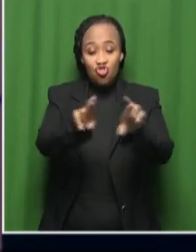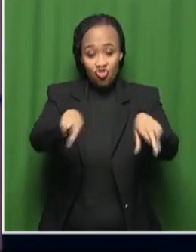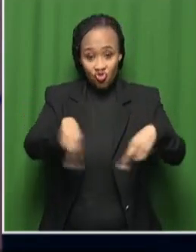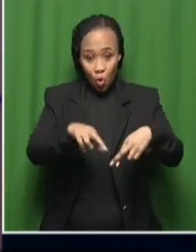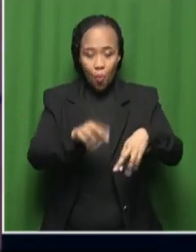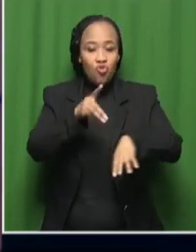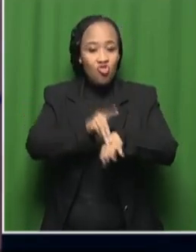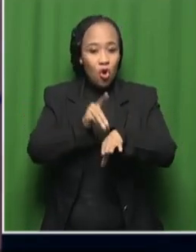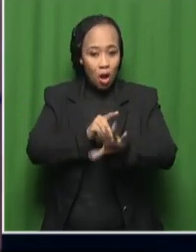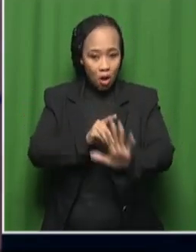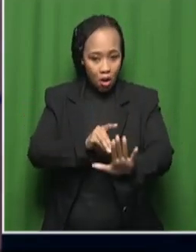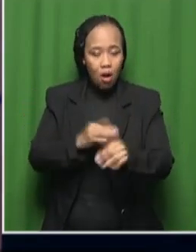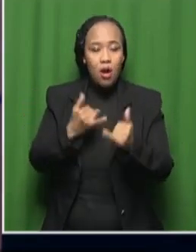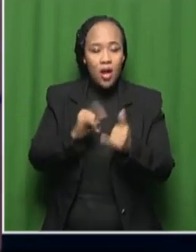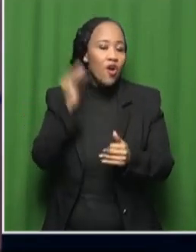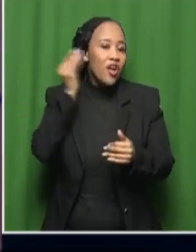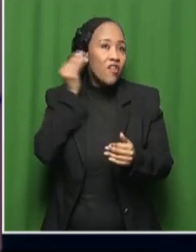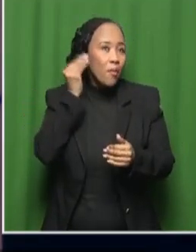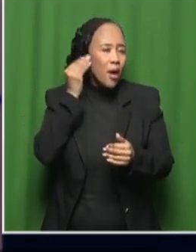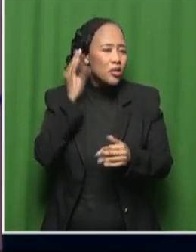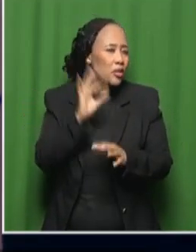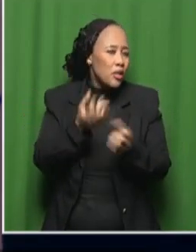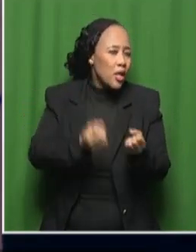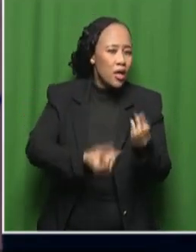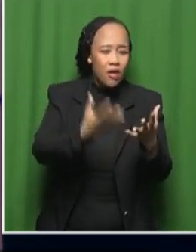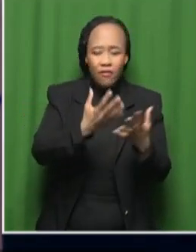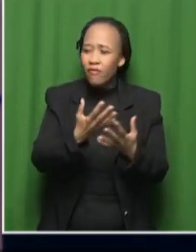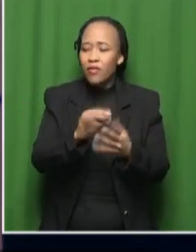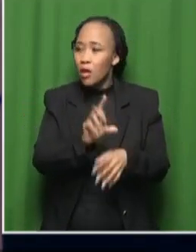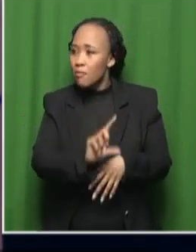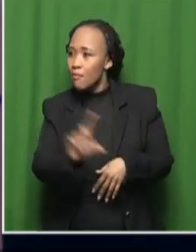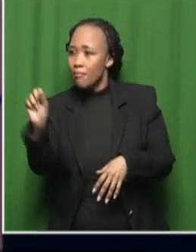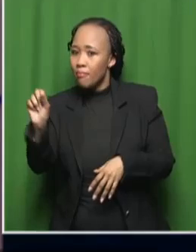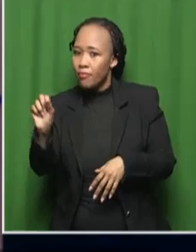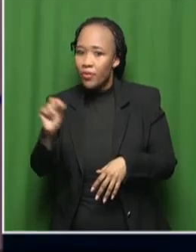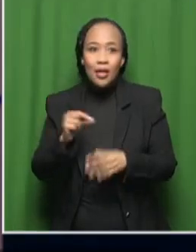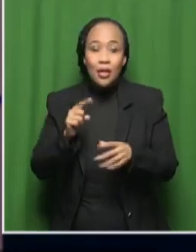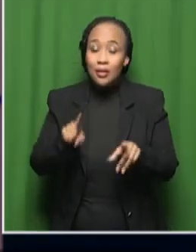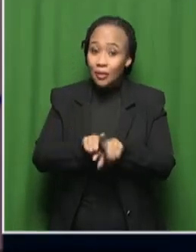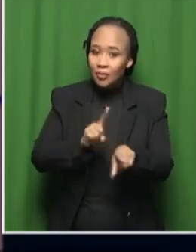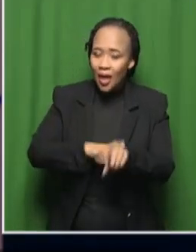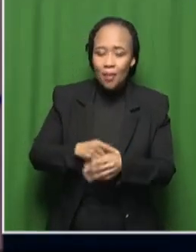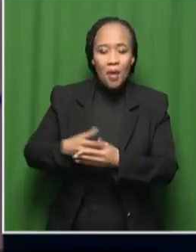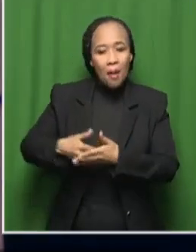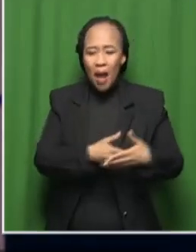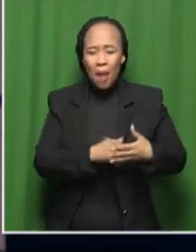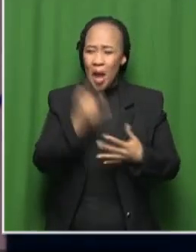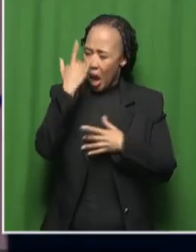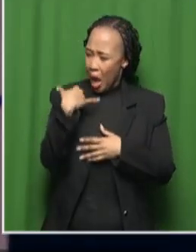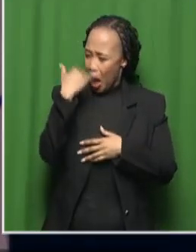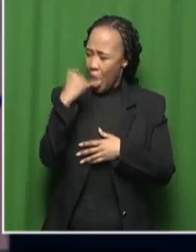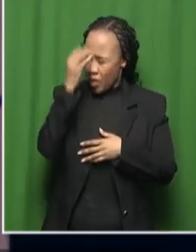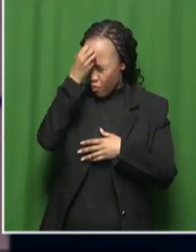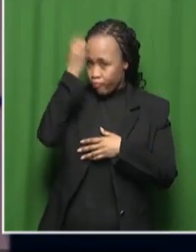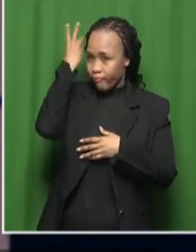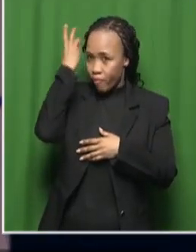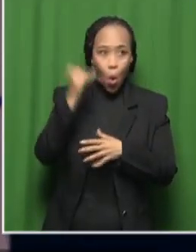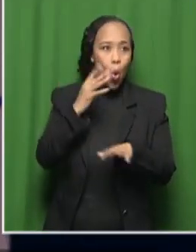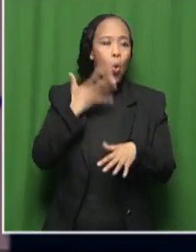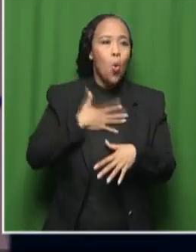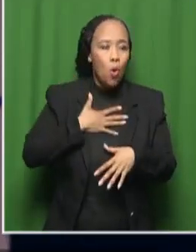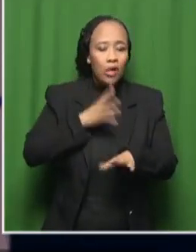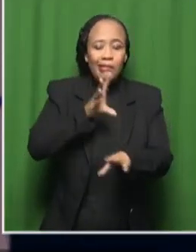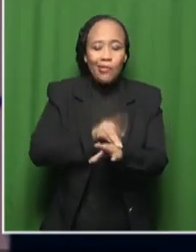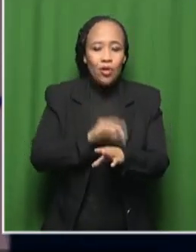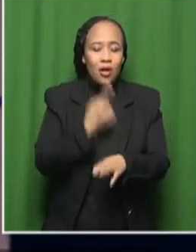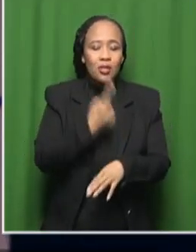give you all the information, when you walk out and your child is crying, it's like you may forget what we've told you. And communication is a huge barrier and a problem